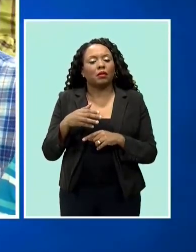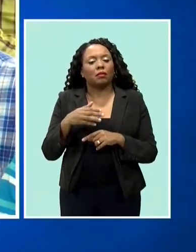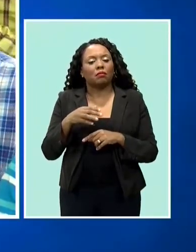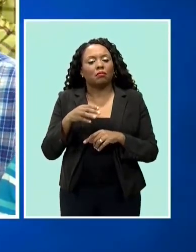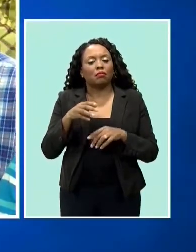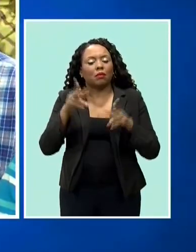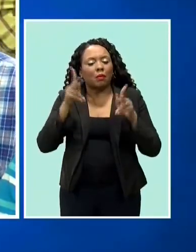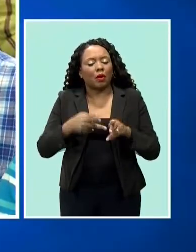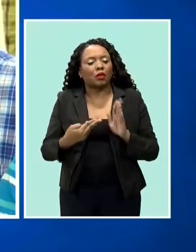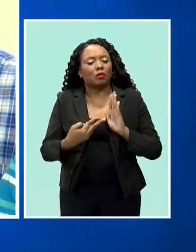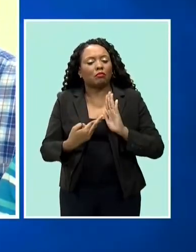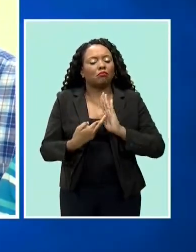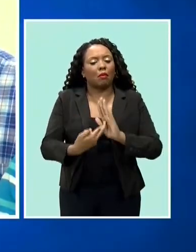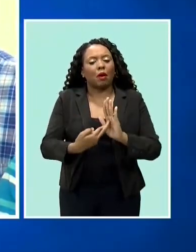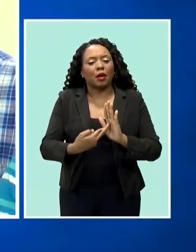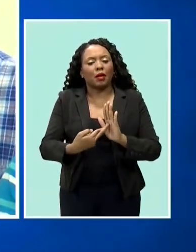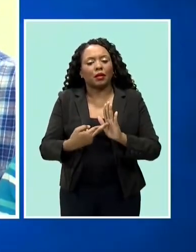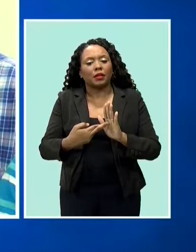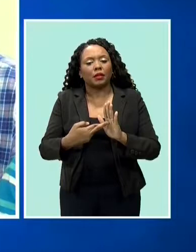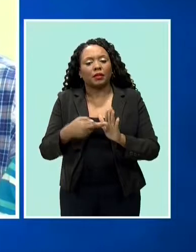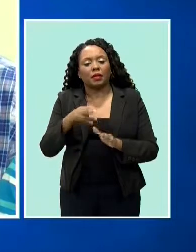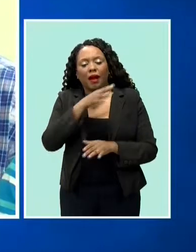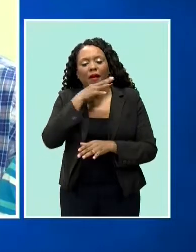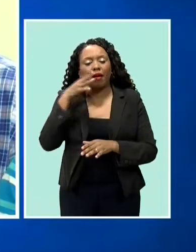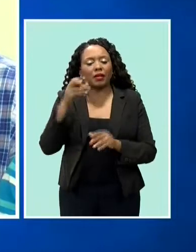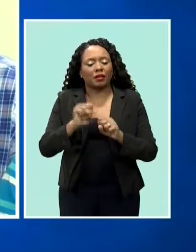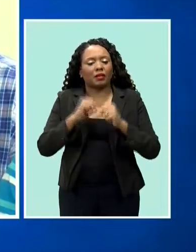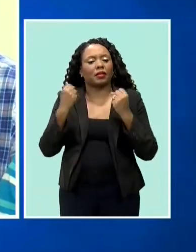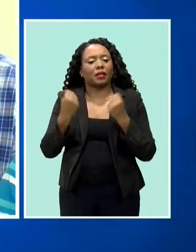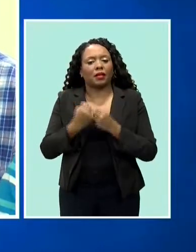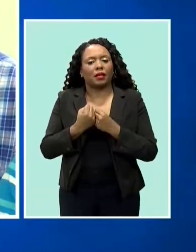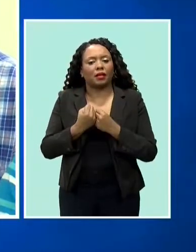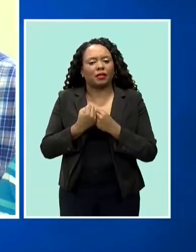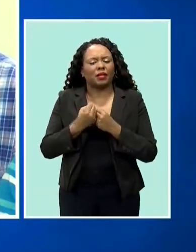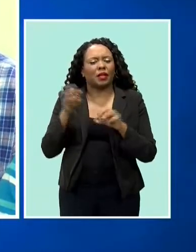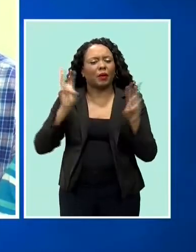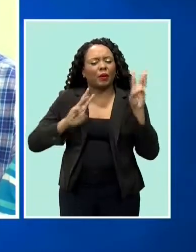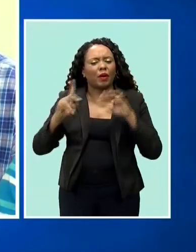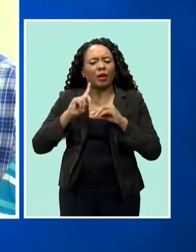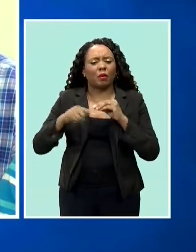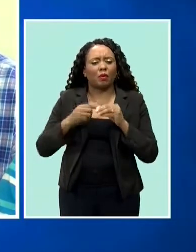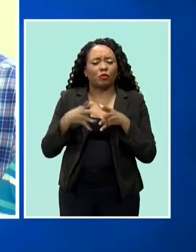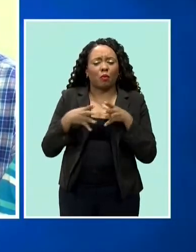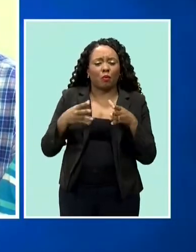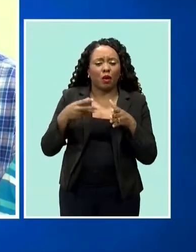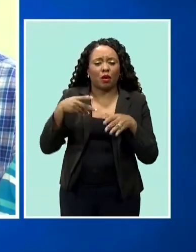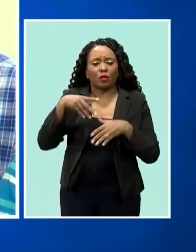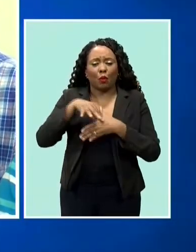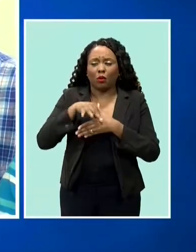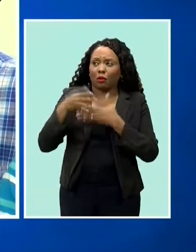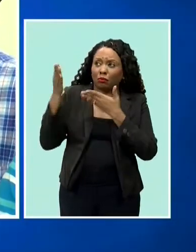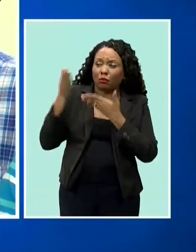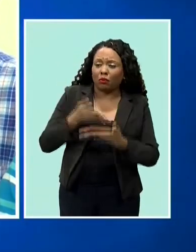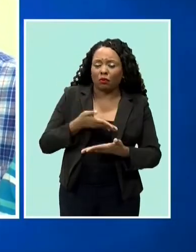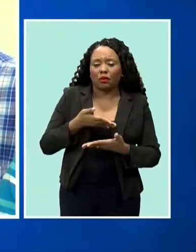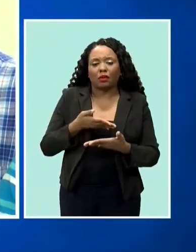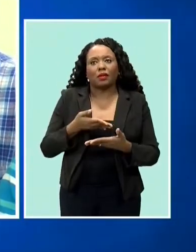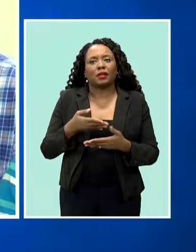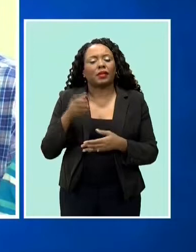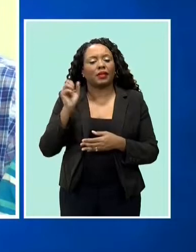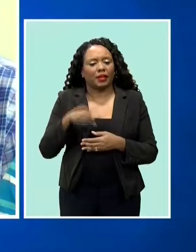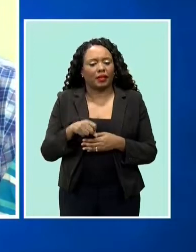reasons that I'm here at this meeting today. Water, definitely, the